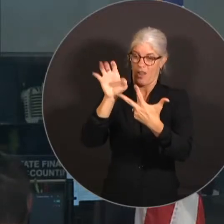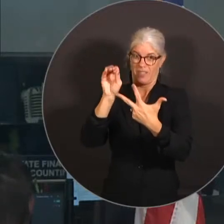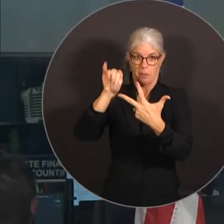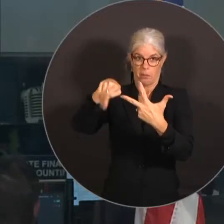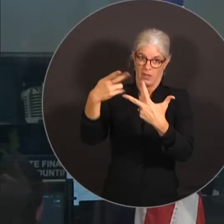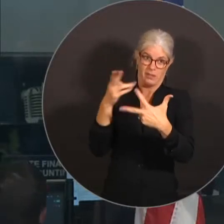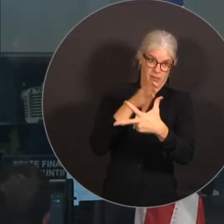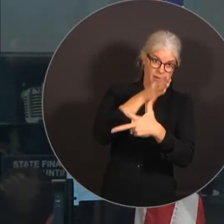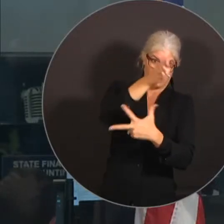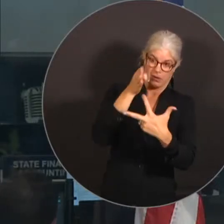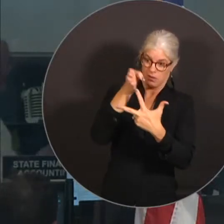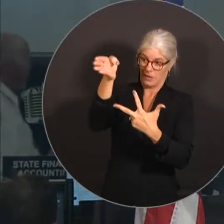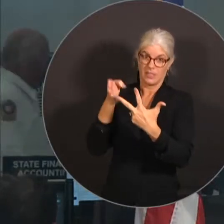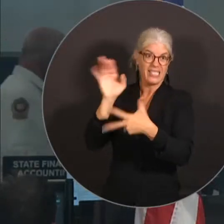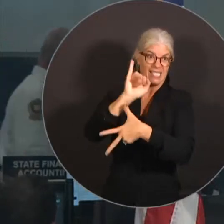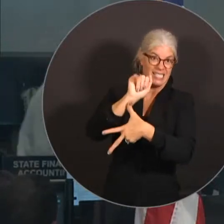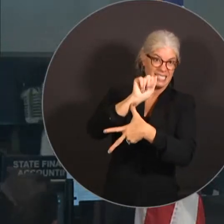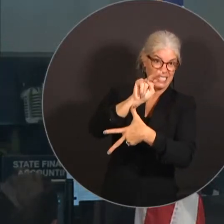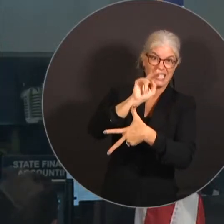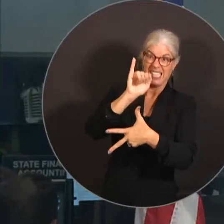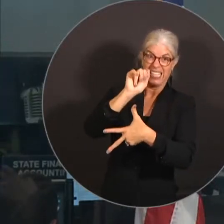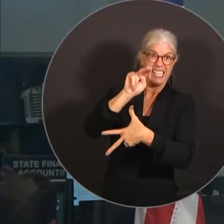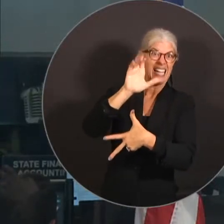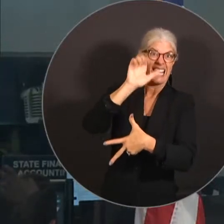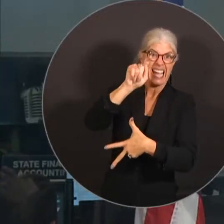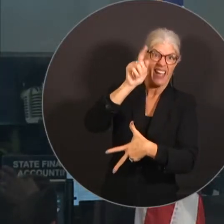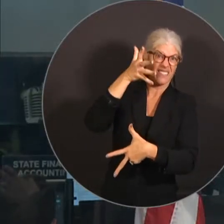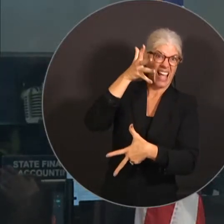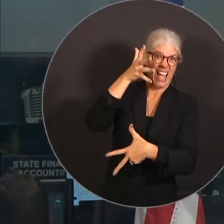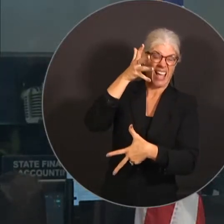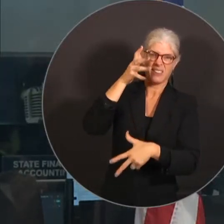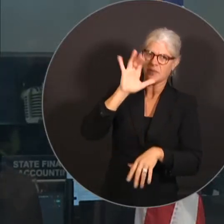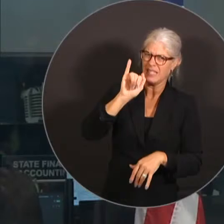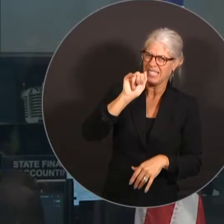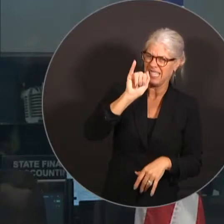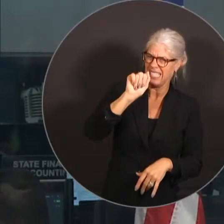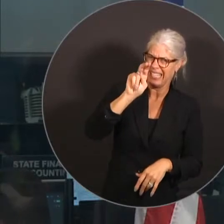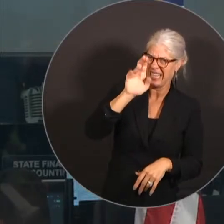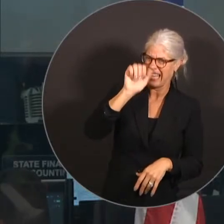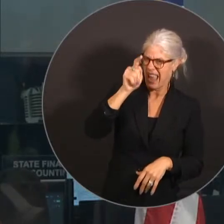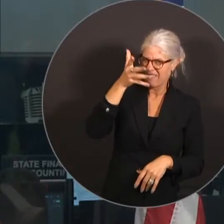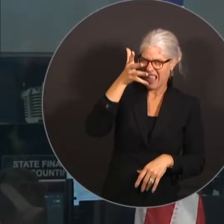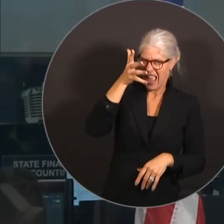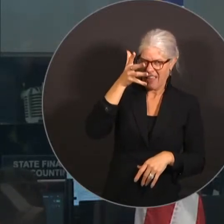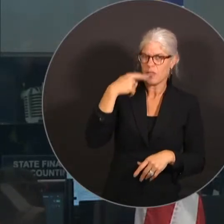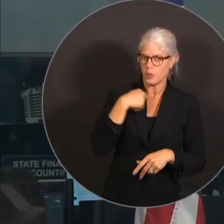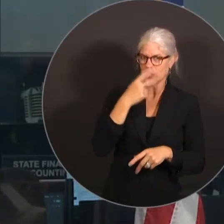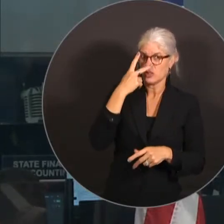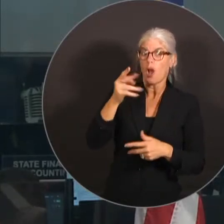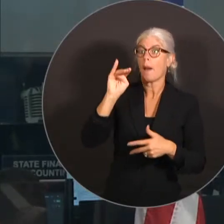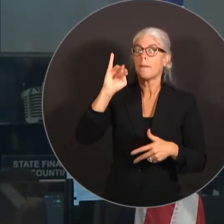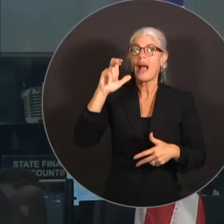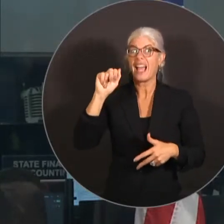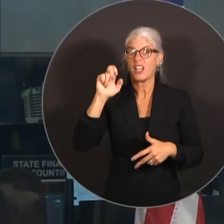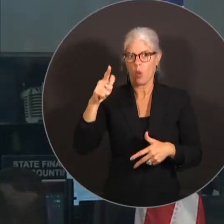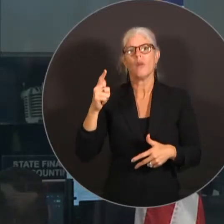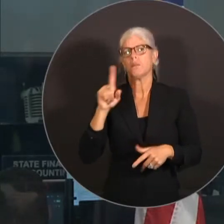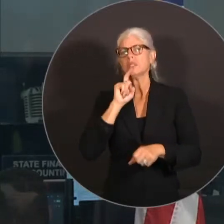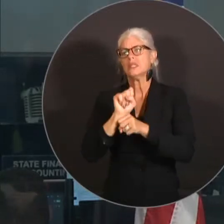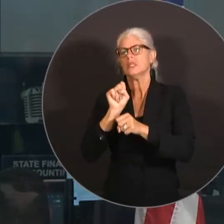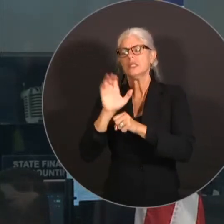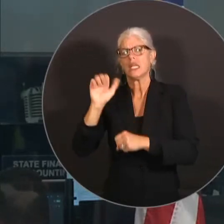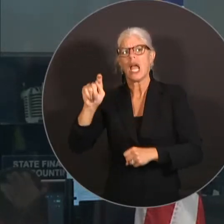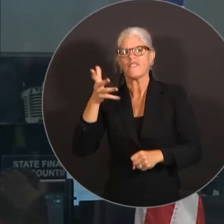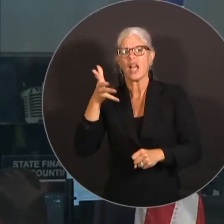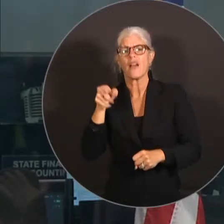was basically a Category 5. I think it may have landed just a tick below. Of course, we saw it with Hurricane Michael, which was a Category 5. As